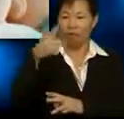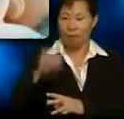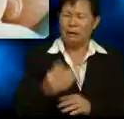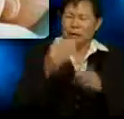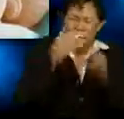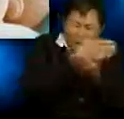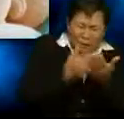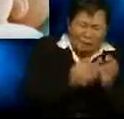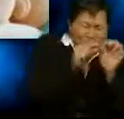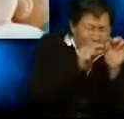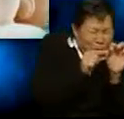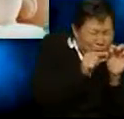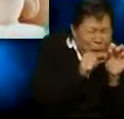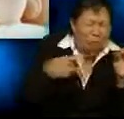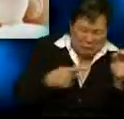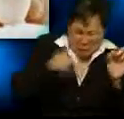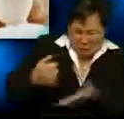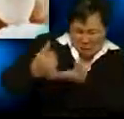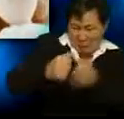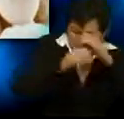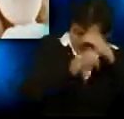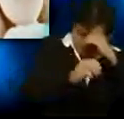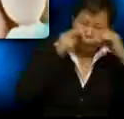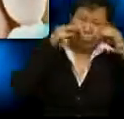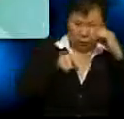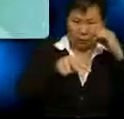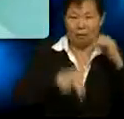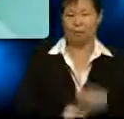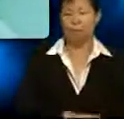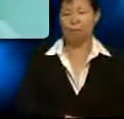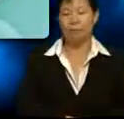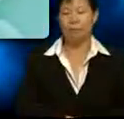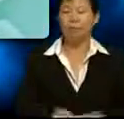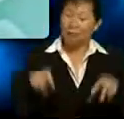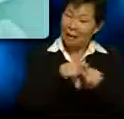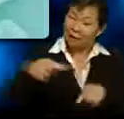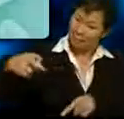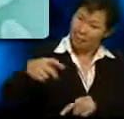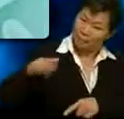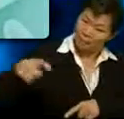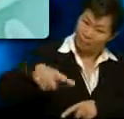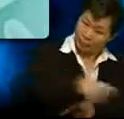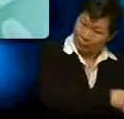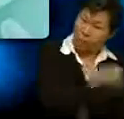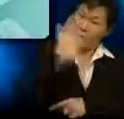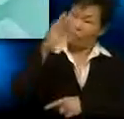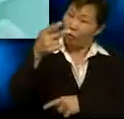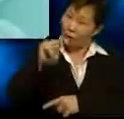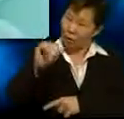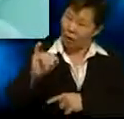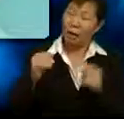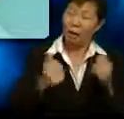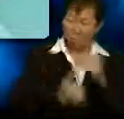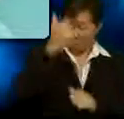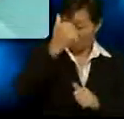small that we need the help of a microscope to see them. Like bacteria, most fungi are harmless